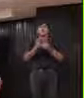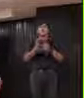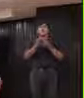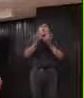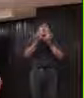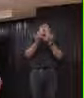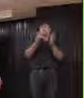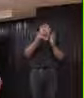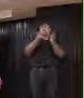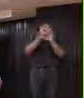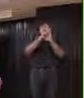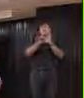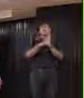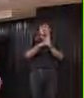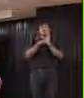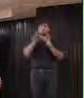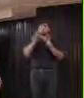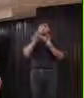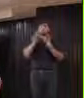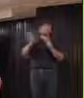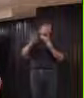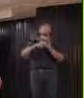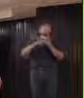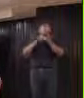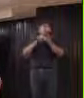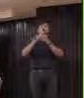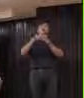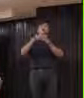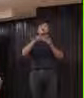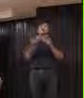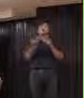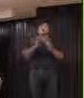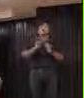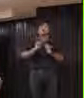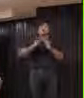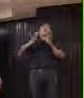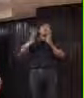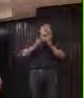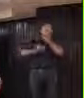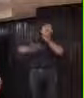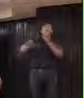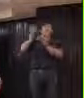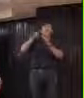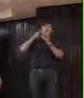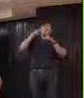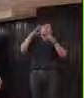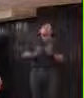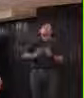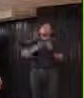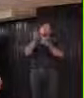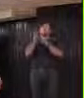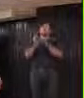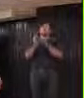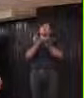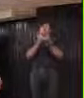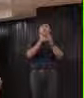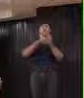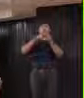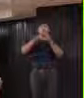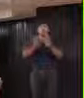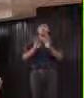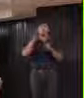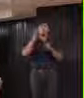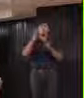for a constitutional court to ignore questions of great political and historical importance? Because when you look